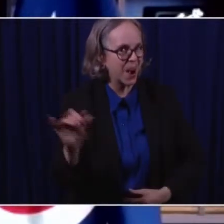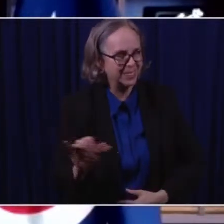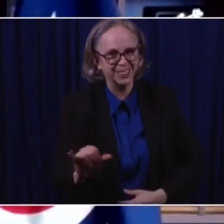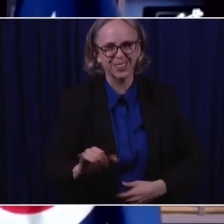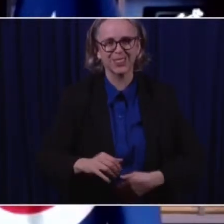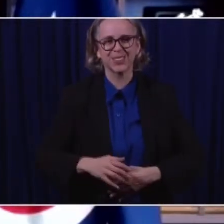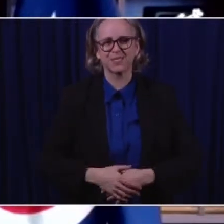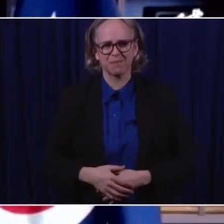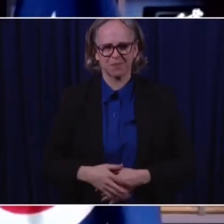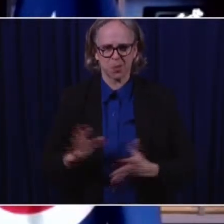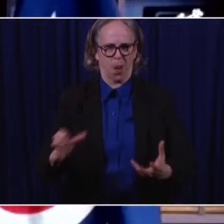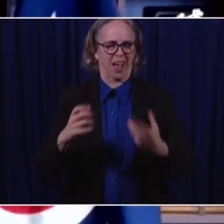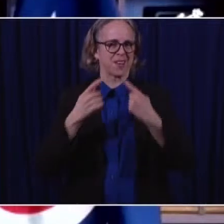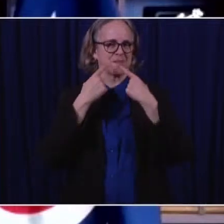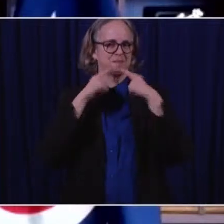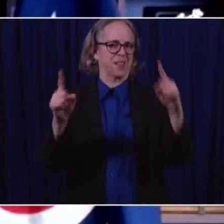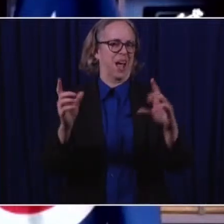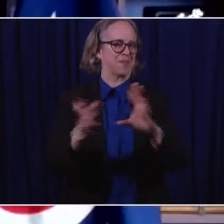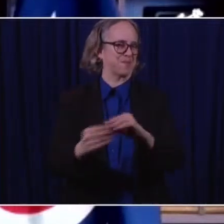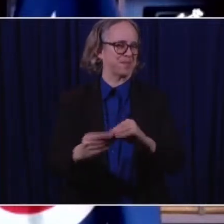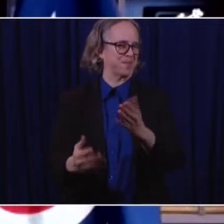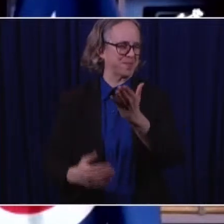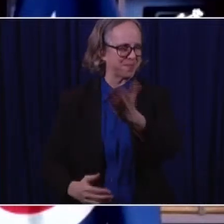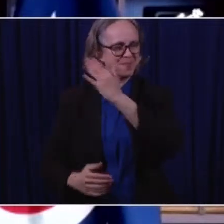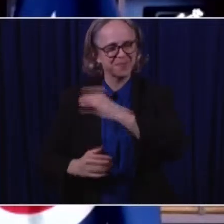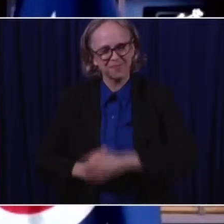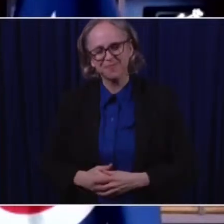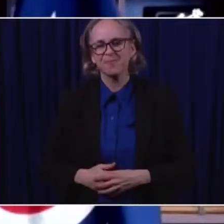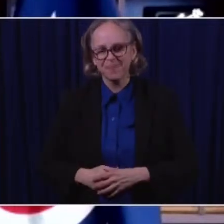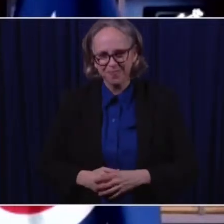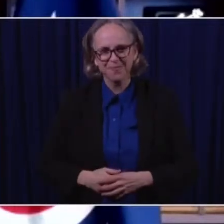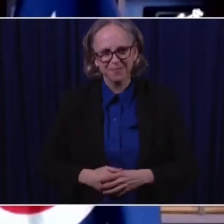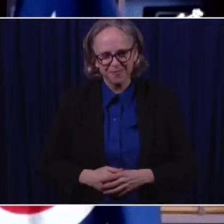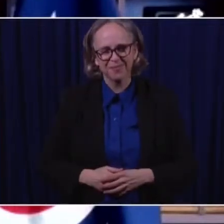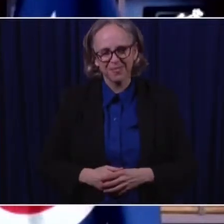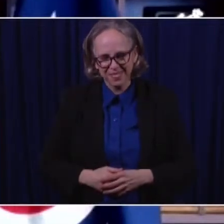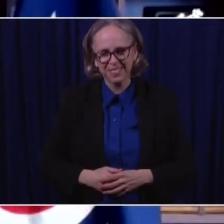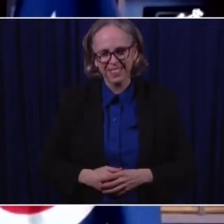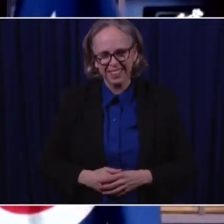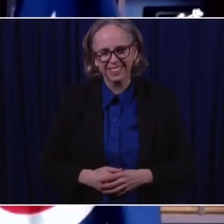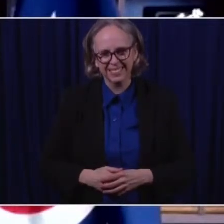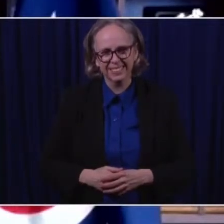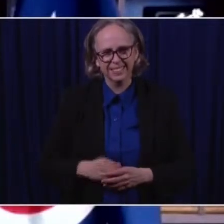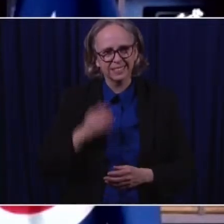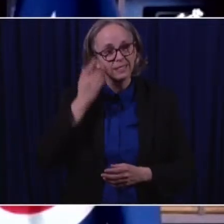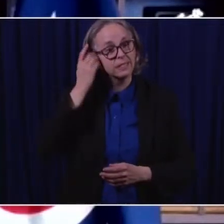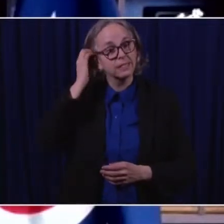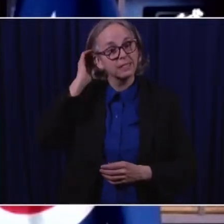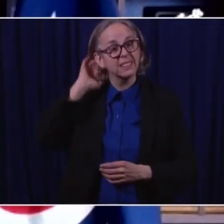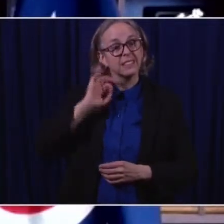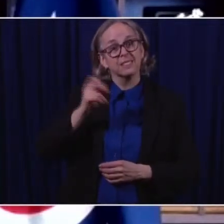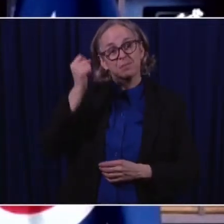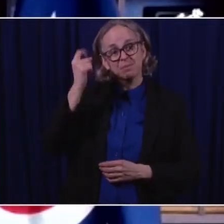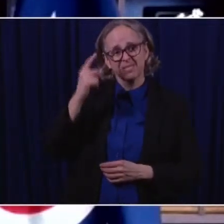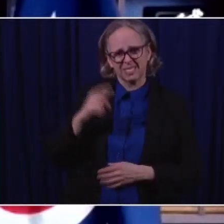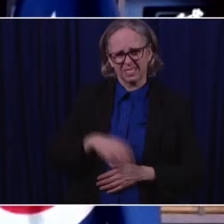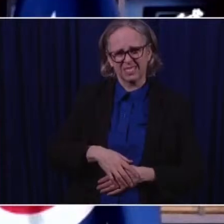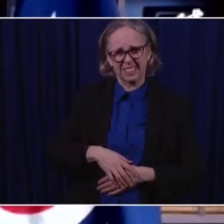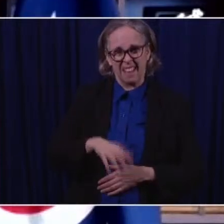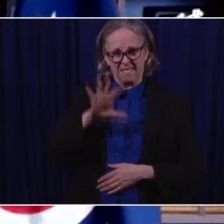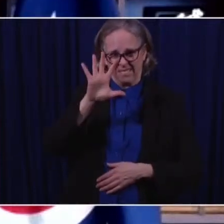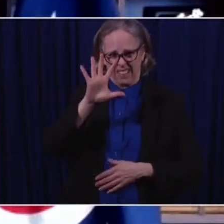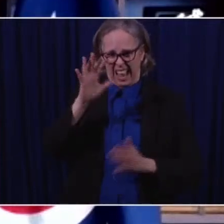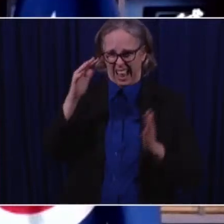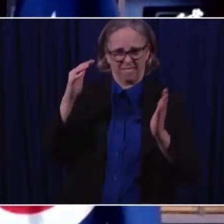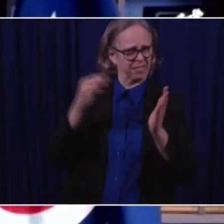today that we officially surpassed the 5,000 mark for Ohioans who've graduated with